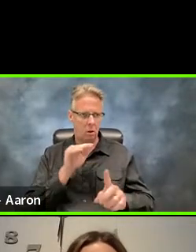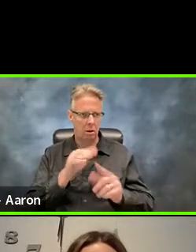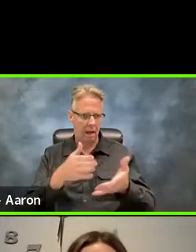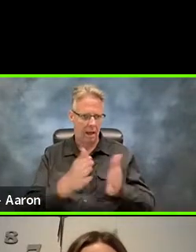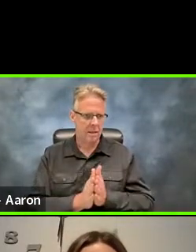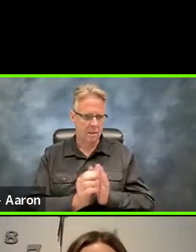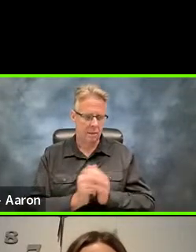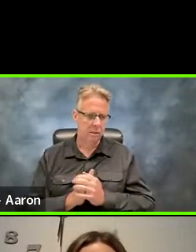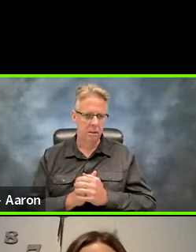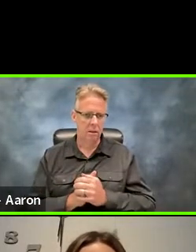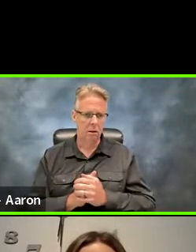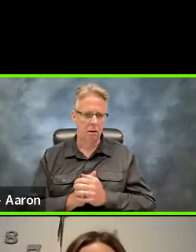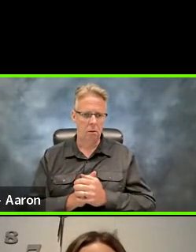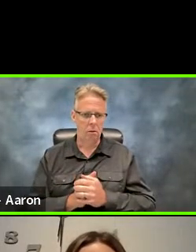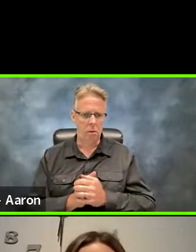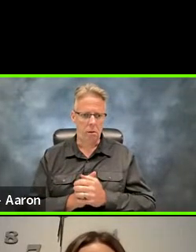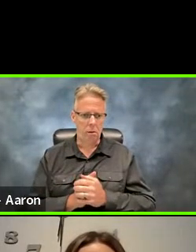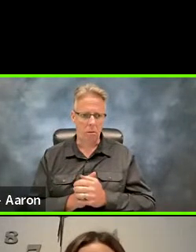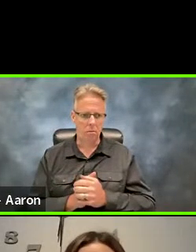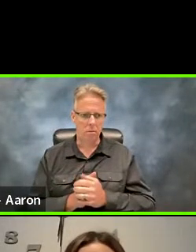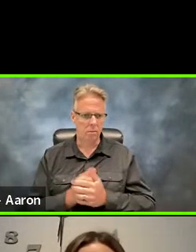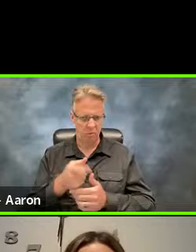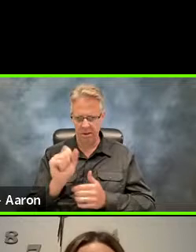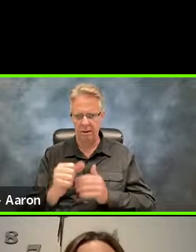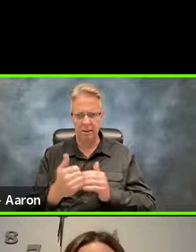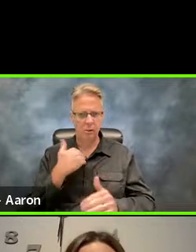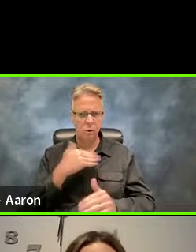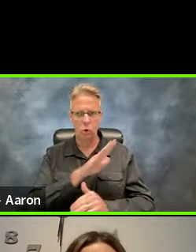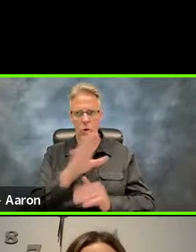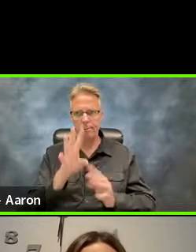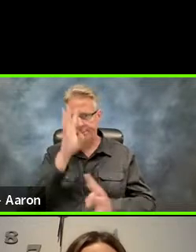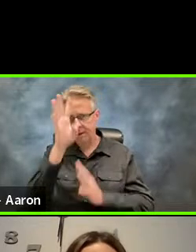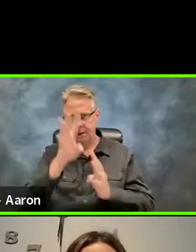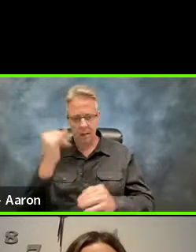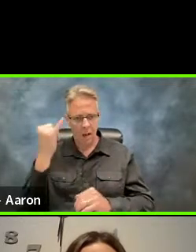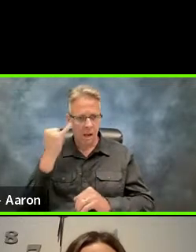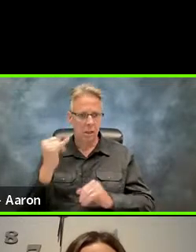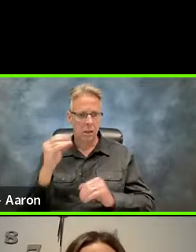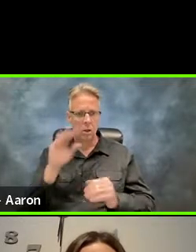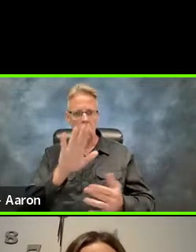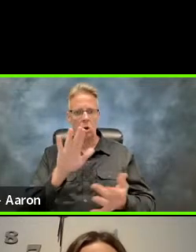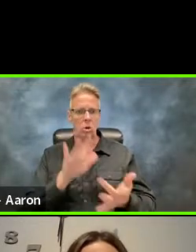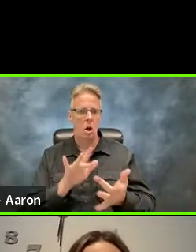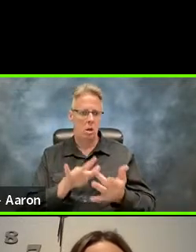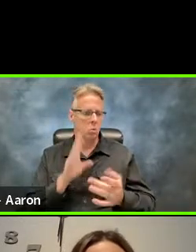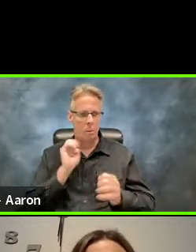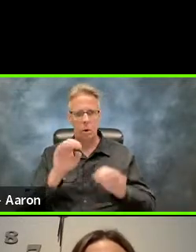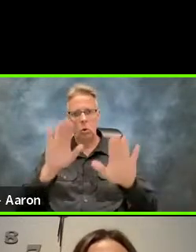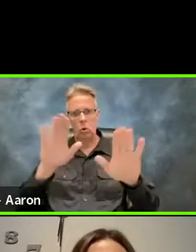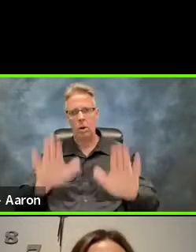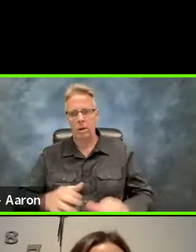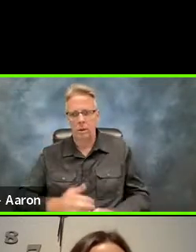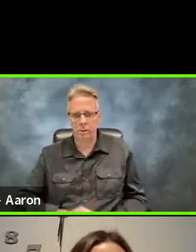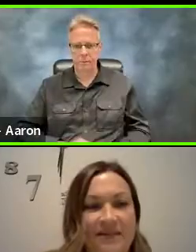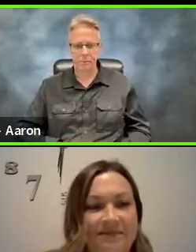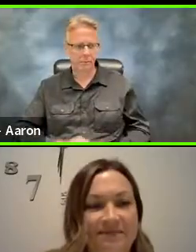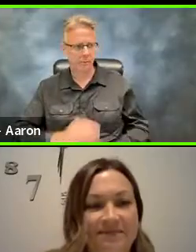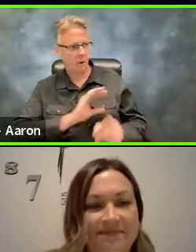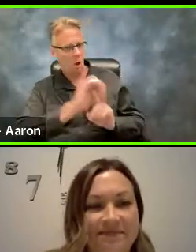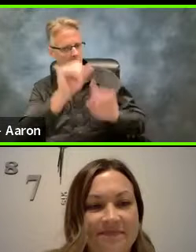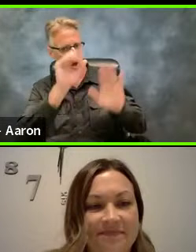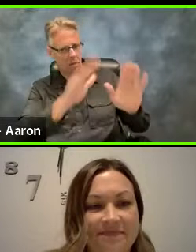also certainly you can send us your ideas and contacts that you think would be great. Awesome. Thanks,